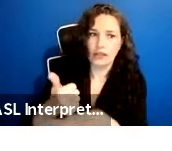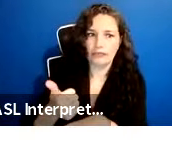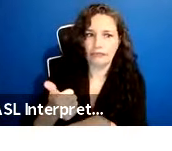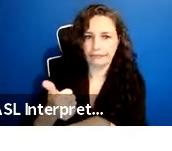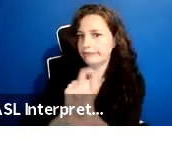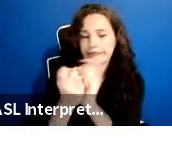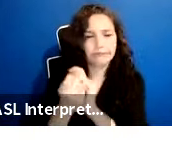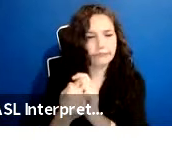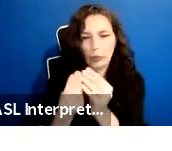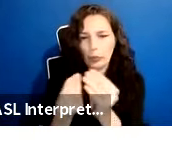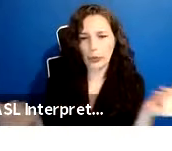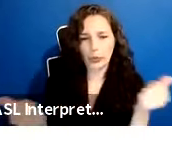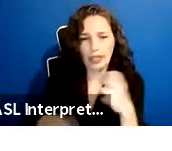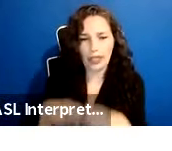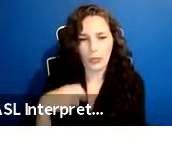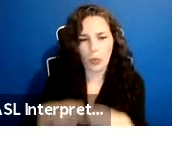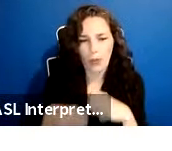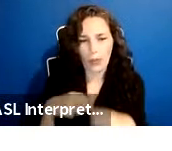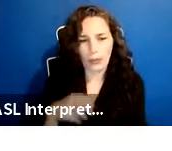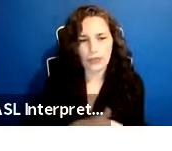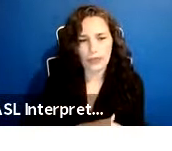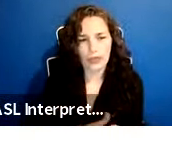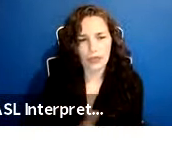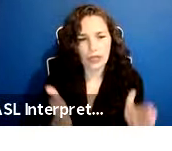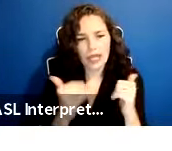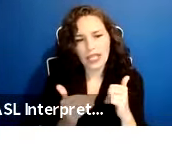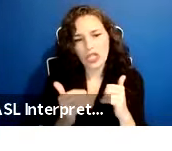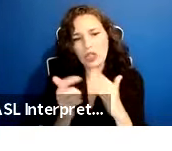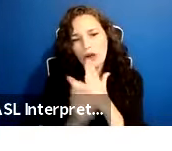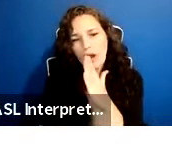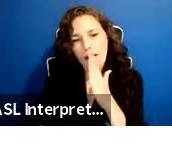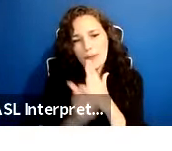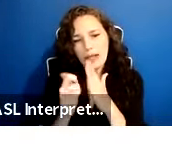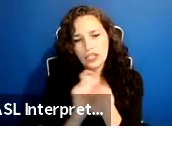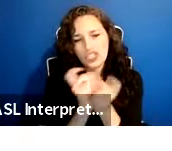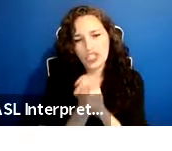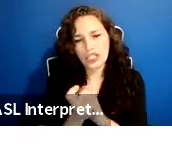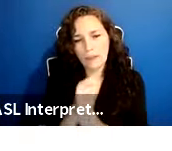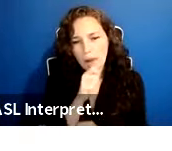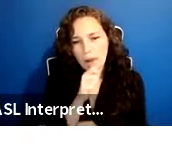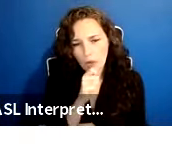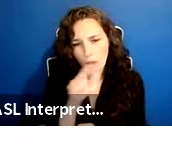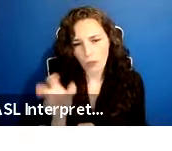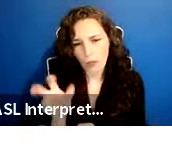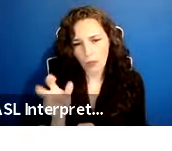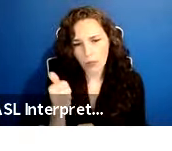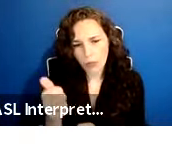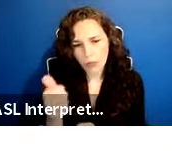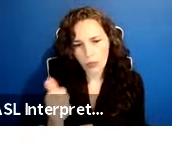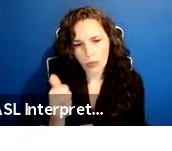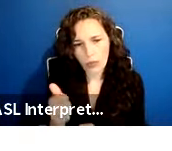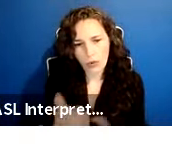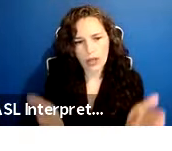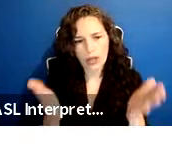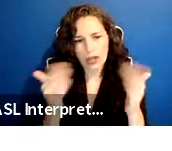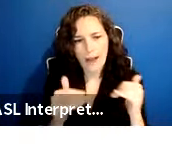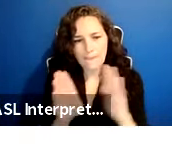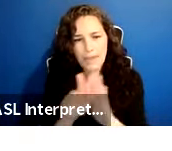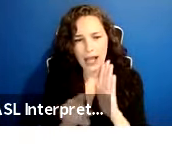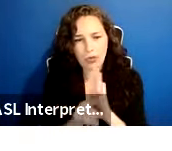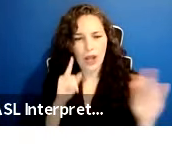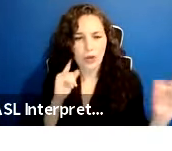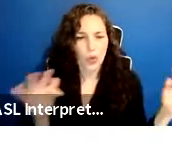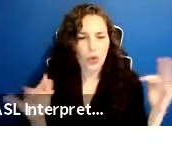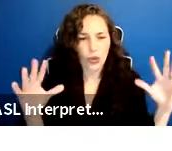You can do some convenient things. Zoom automatically can adjust the microphone volume, suppress background noise, all kinds of